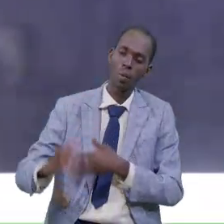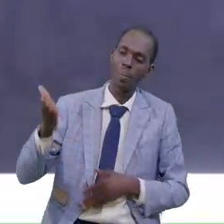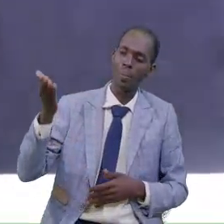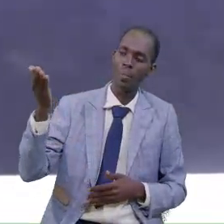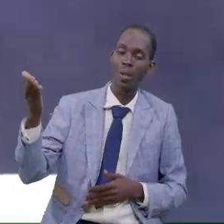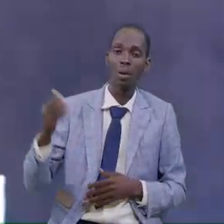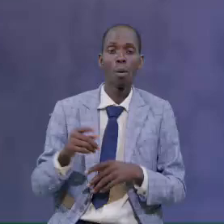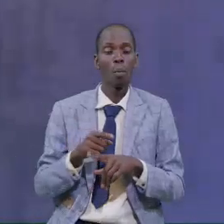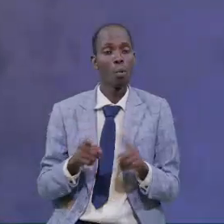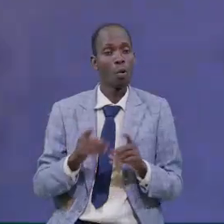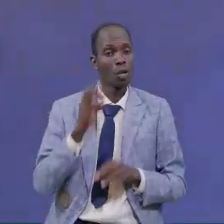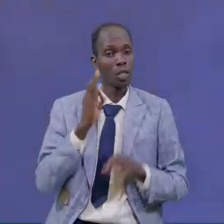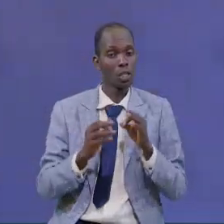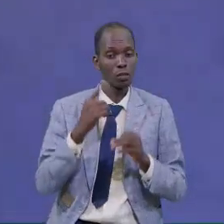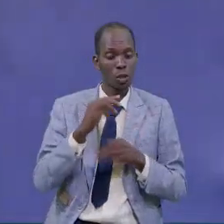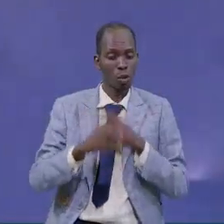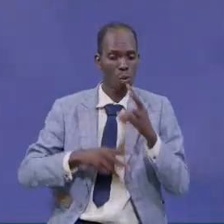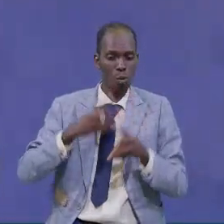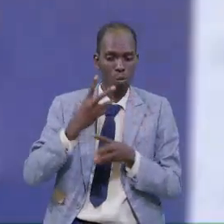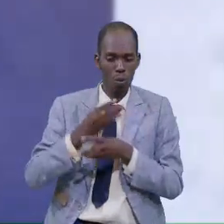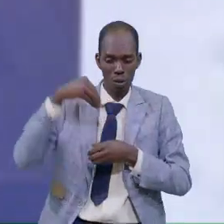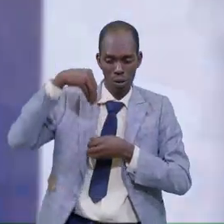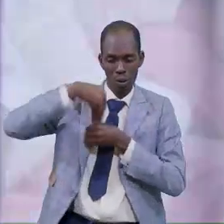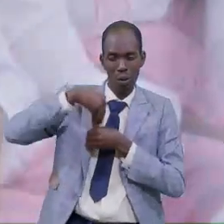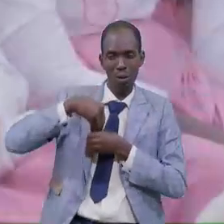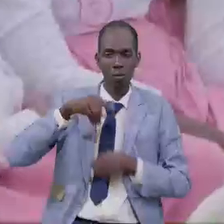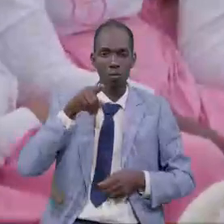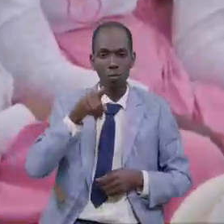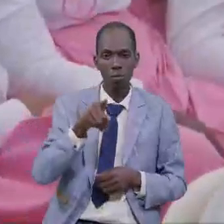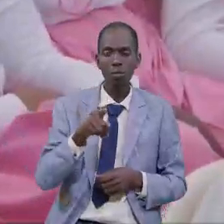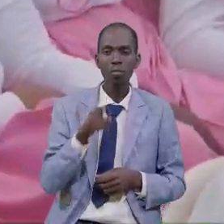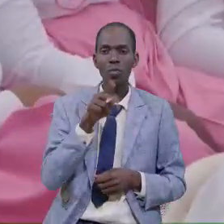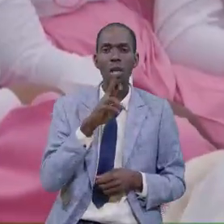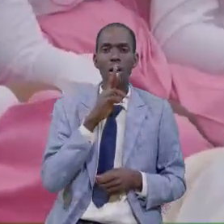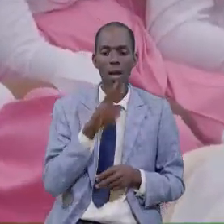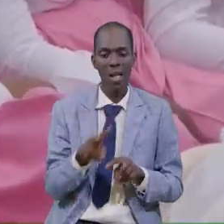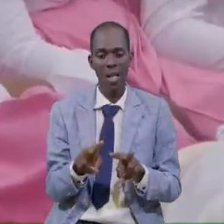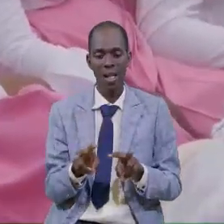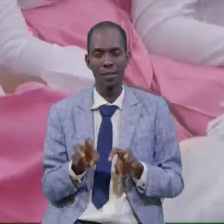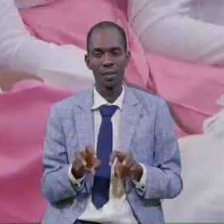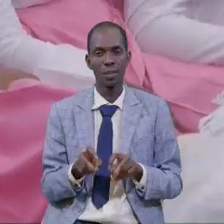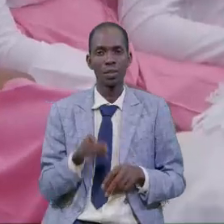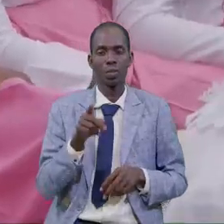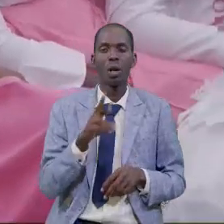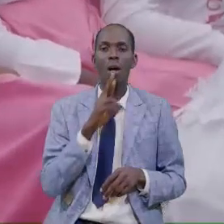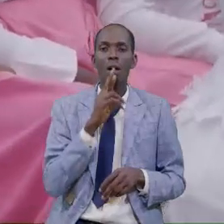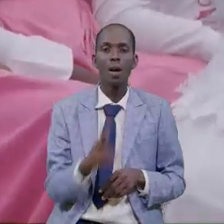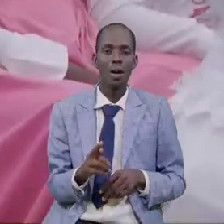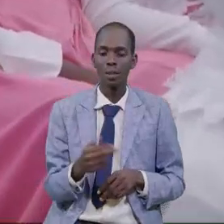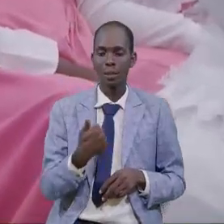you, you are selfish, you're self-centered, even within the